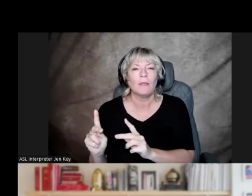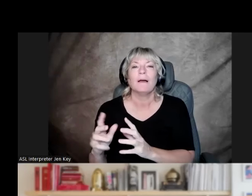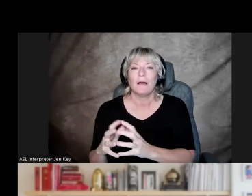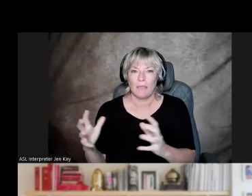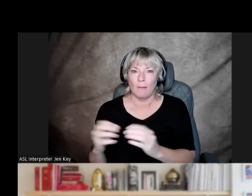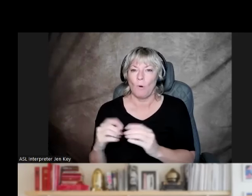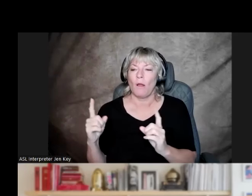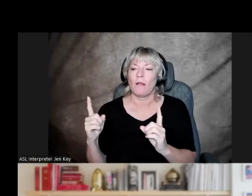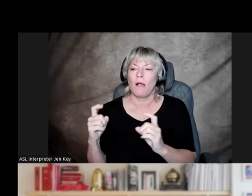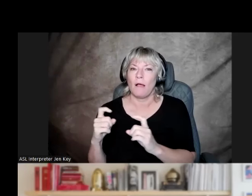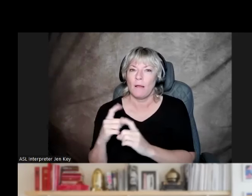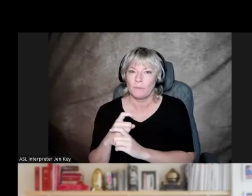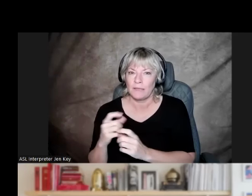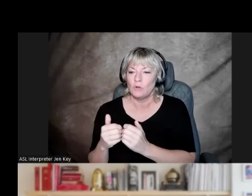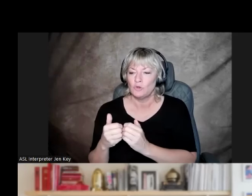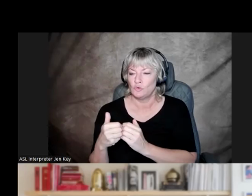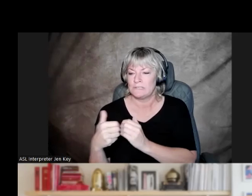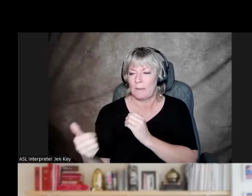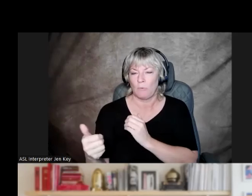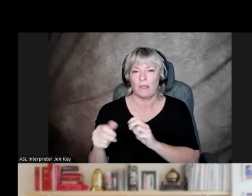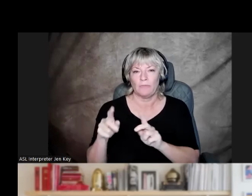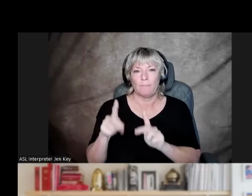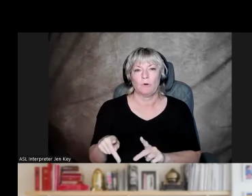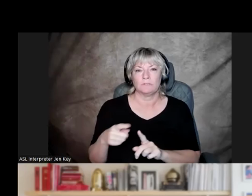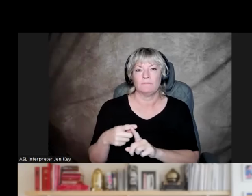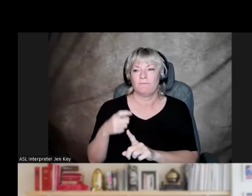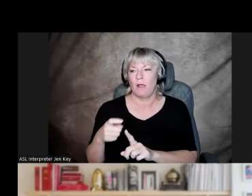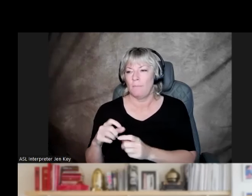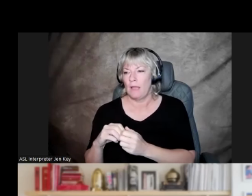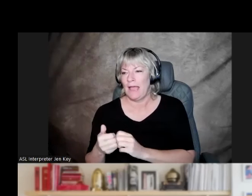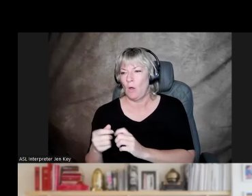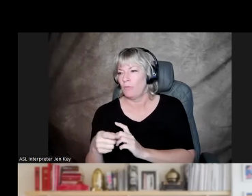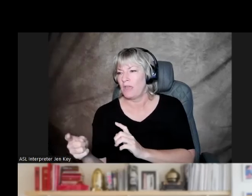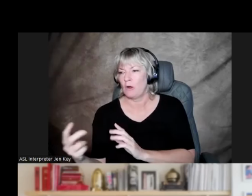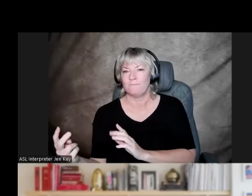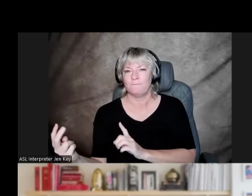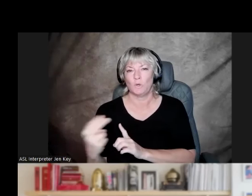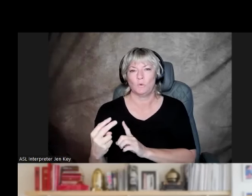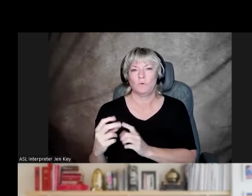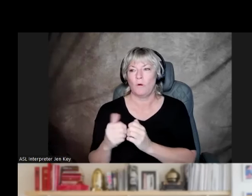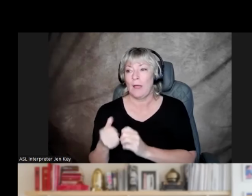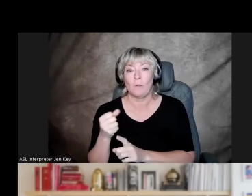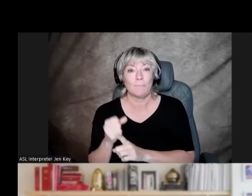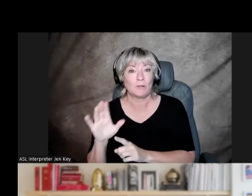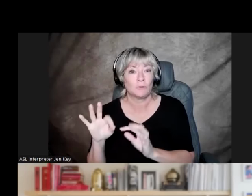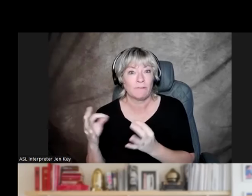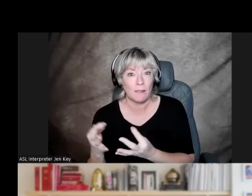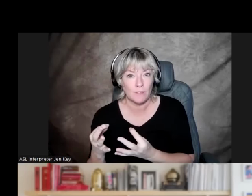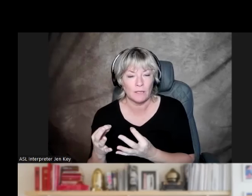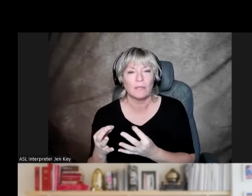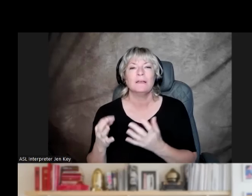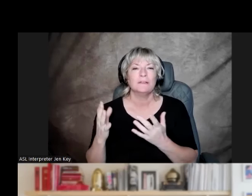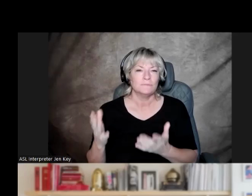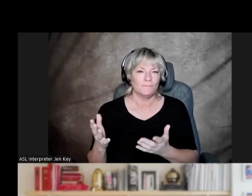to separate yourself from, how you're seen or how you might affect your family. And so I think in those